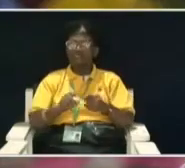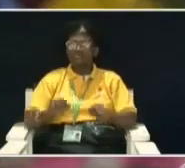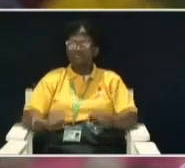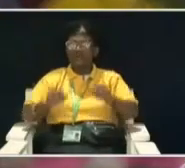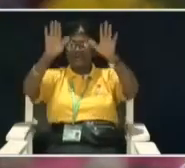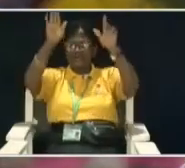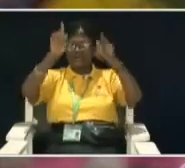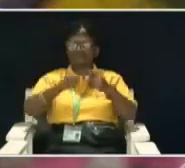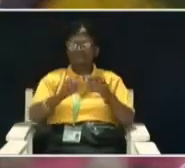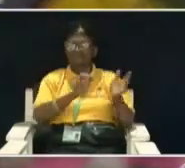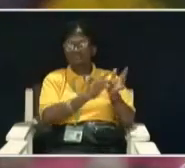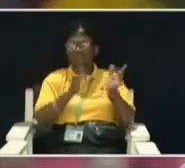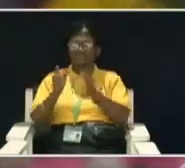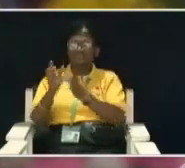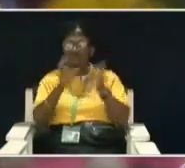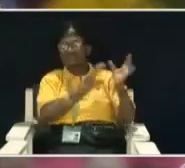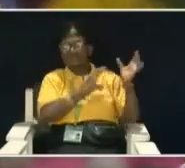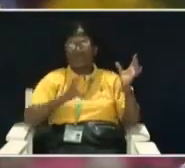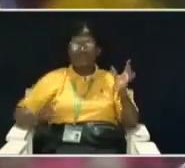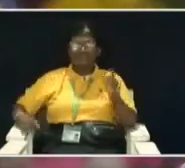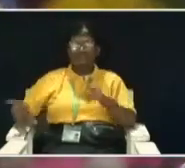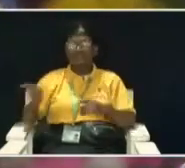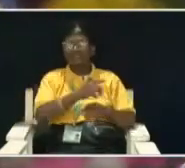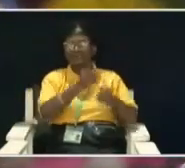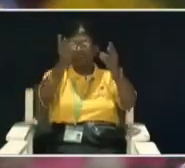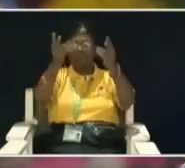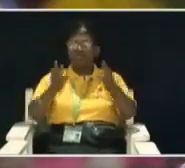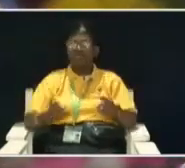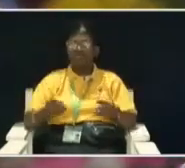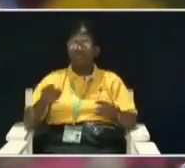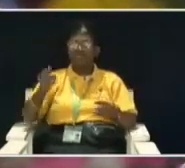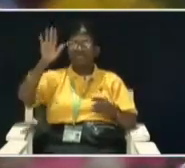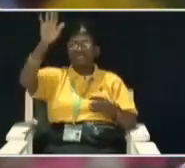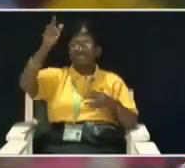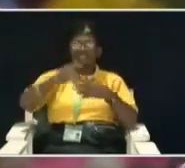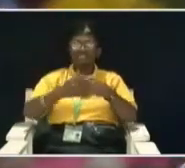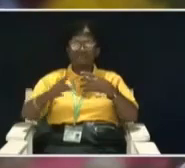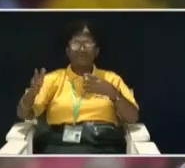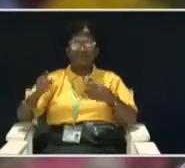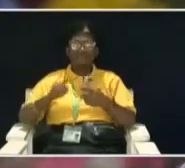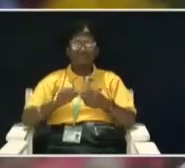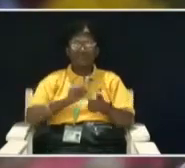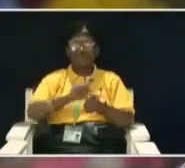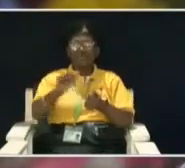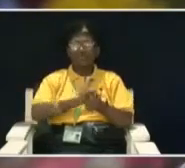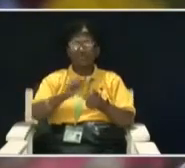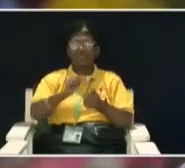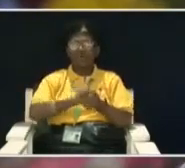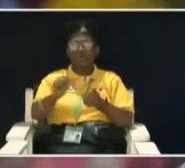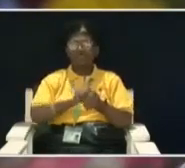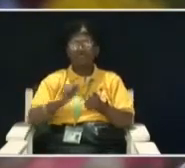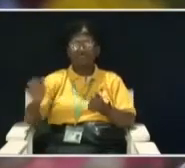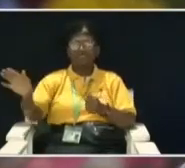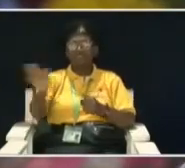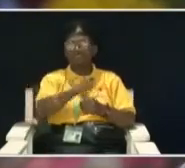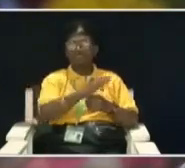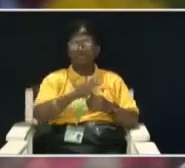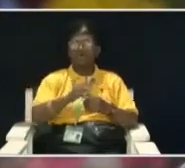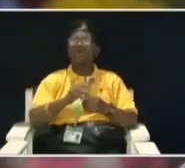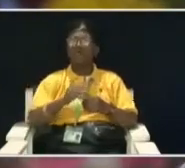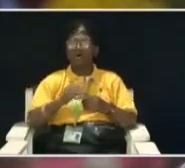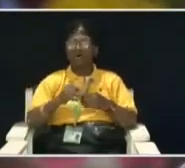you want His blood to wash away your sins, come now. The Lord is calling you. I'm going to count from